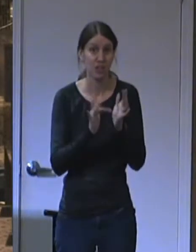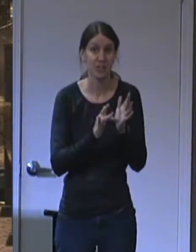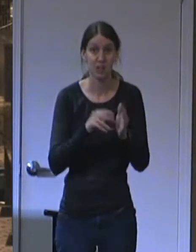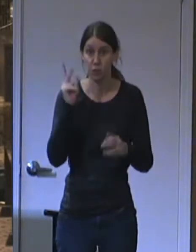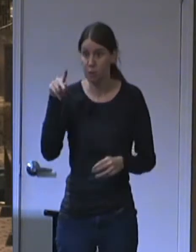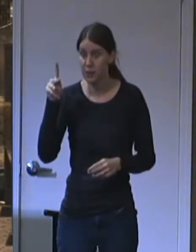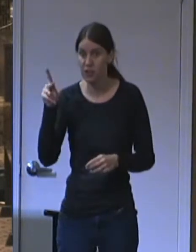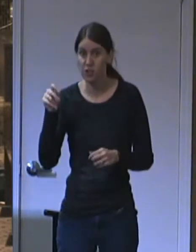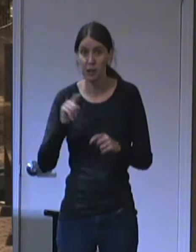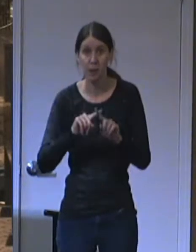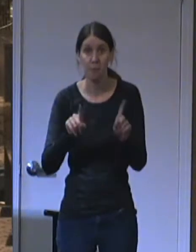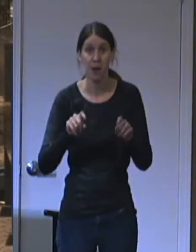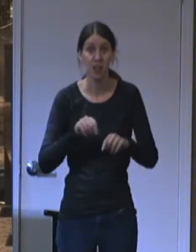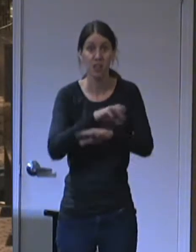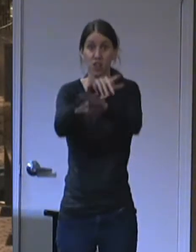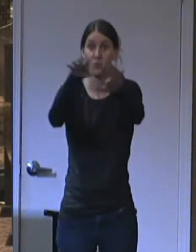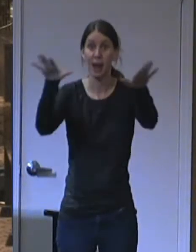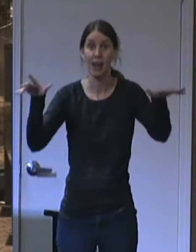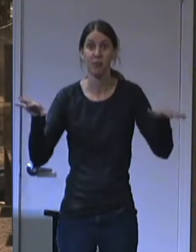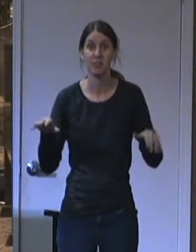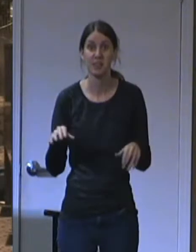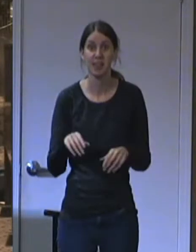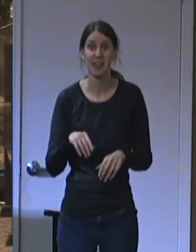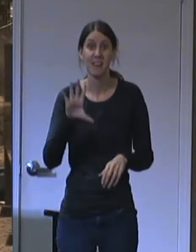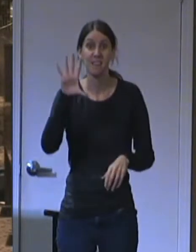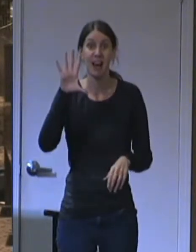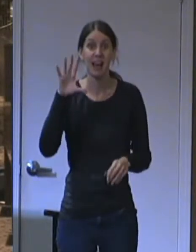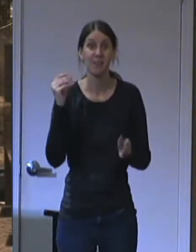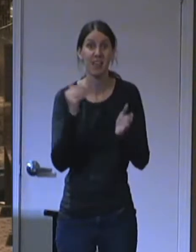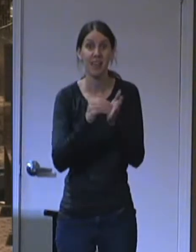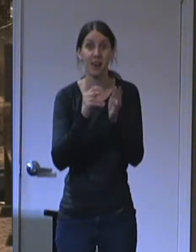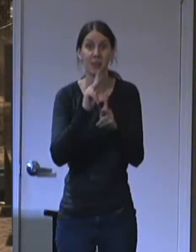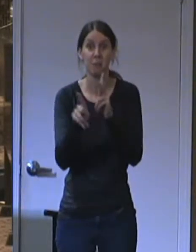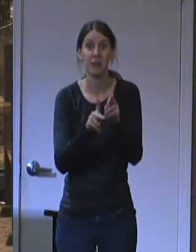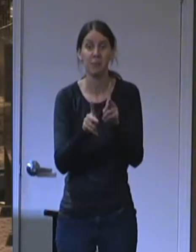you have? They said, well, we have a few loaves and fishes. He said, that's plenty.